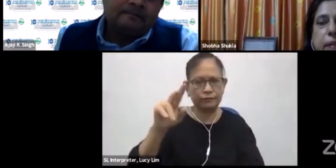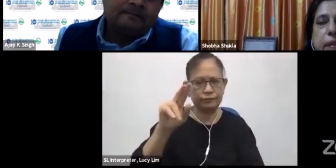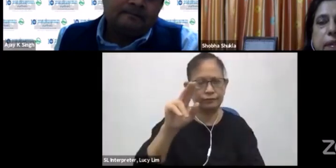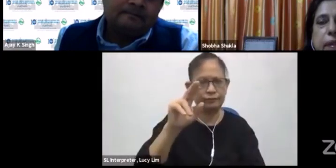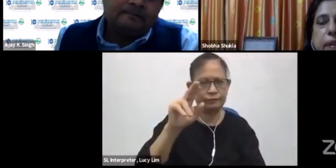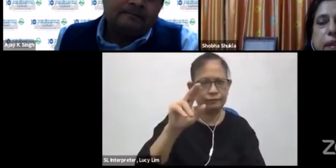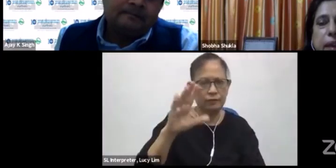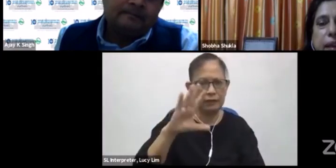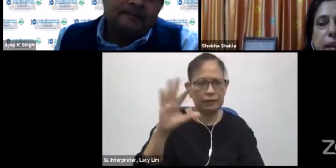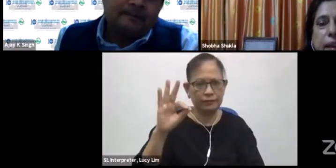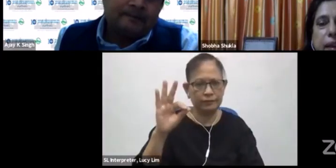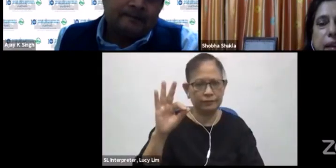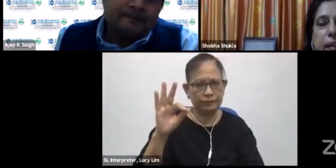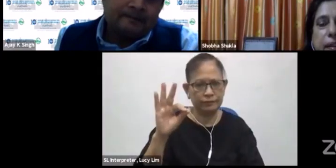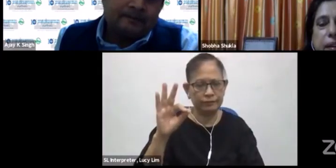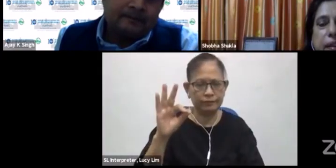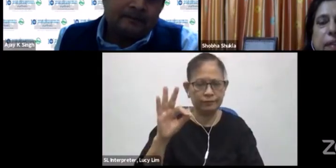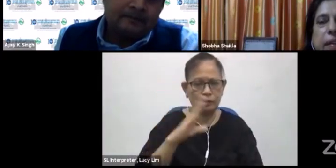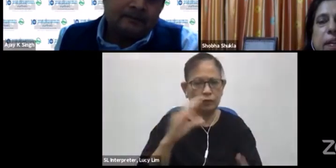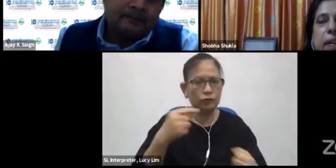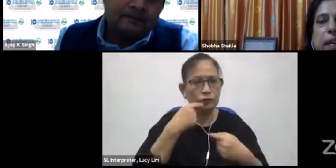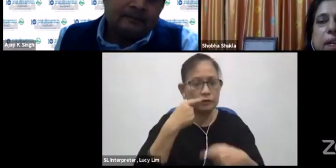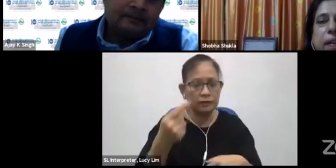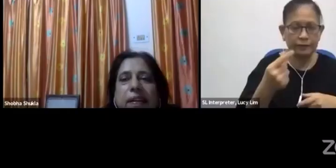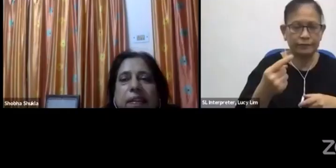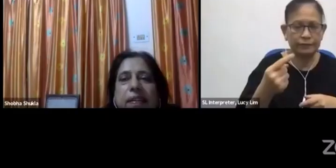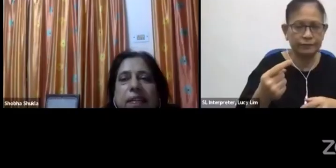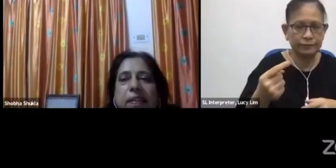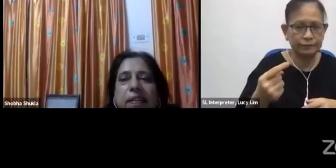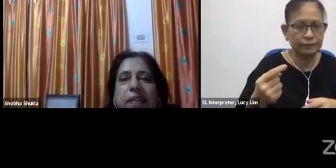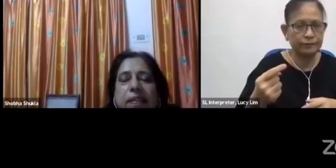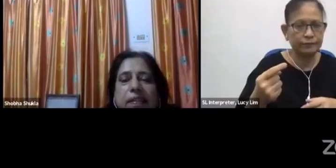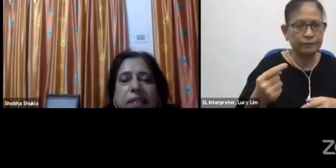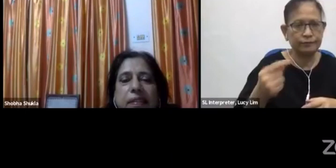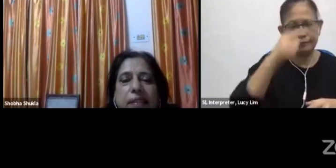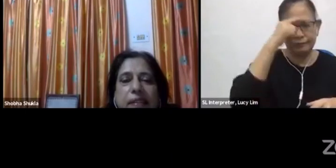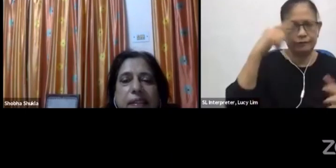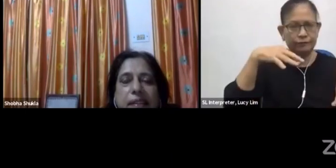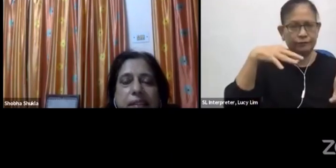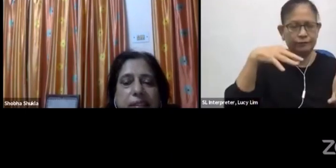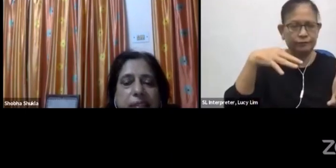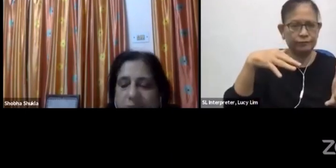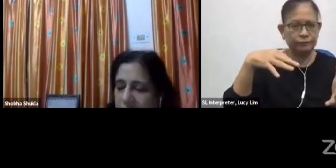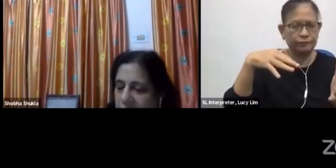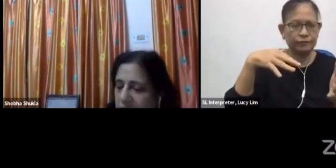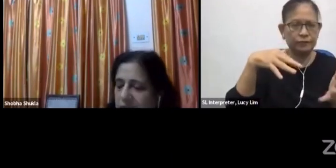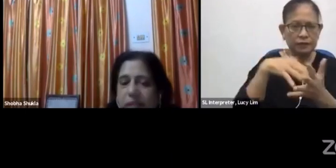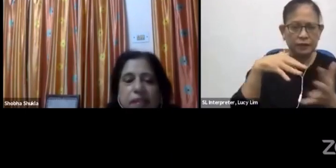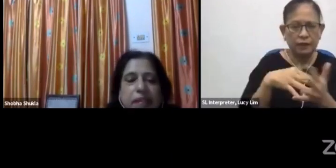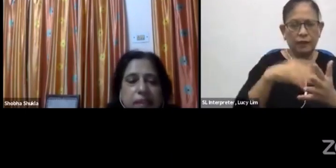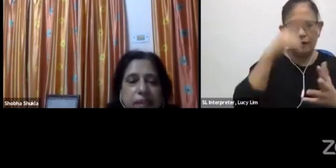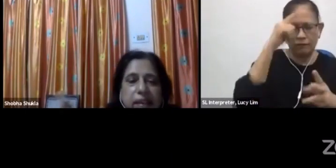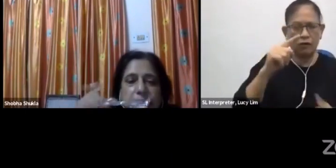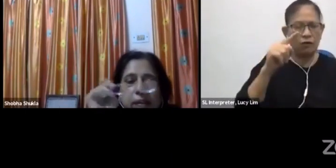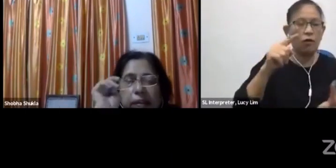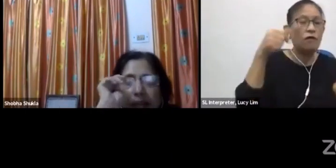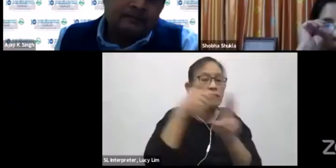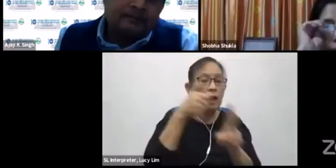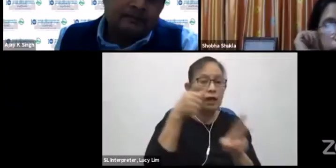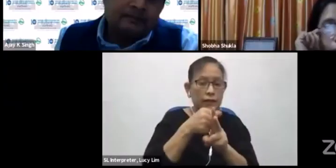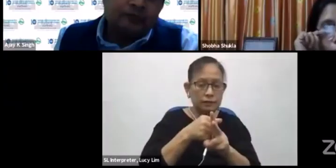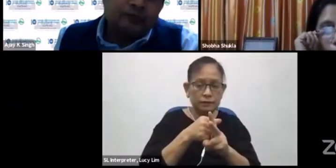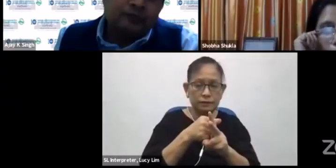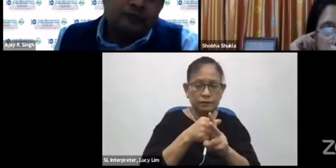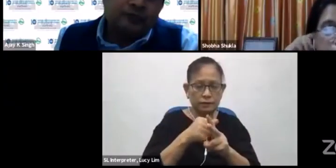Yeah, sure. I just wanted to say that, the studies on antenatal violence against women, and